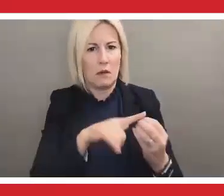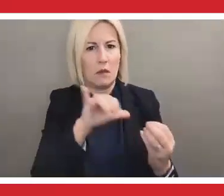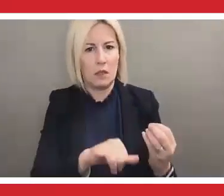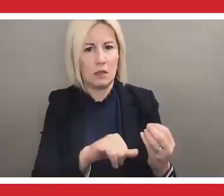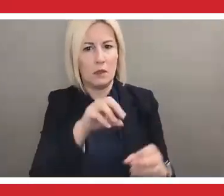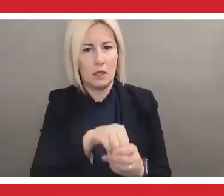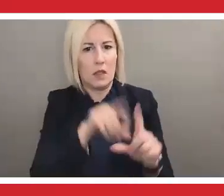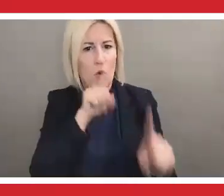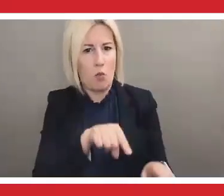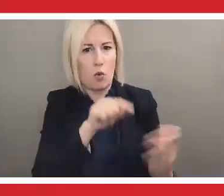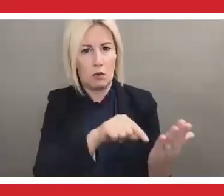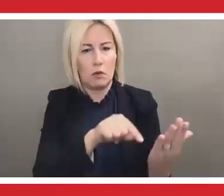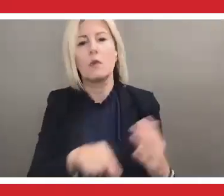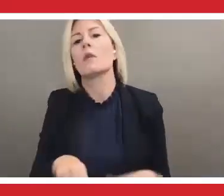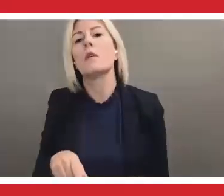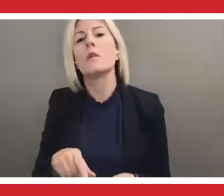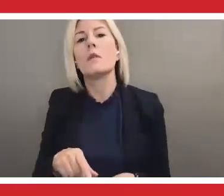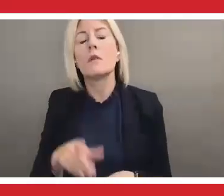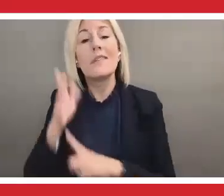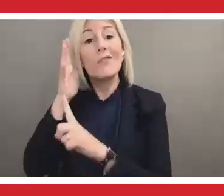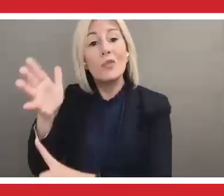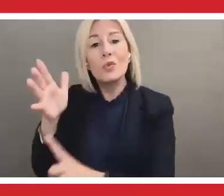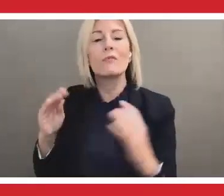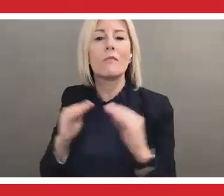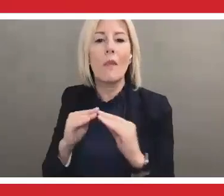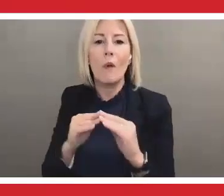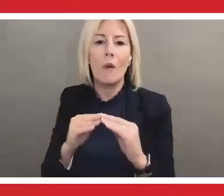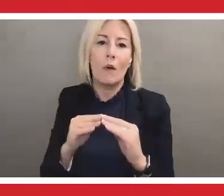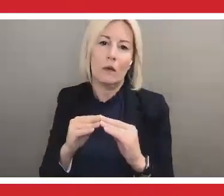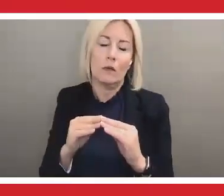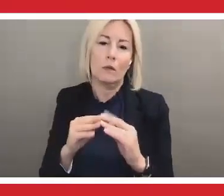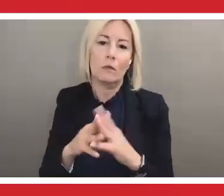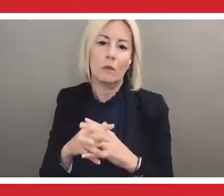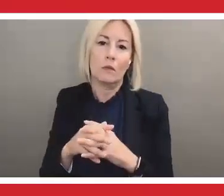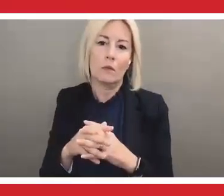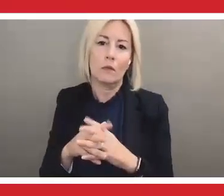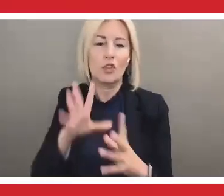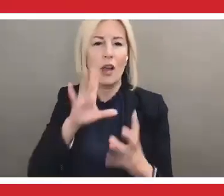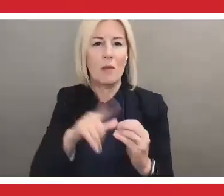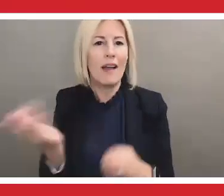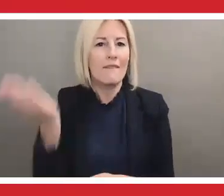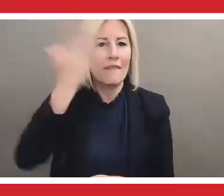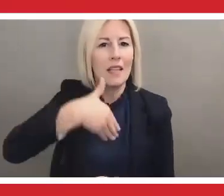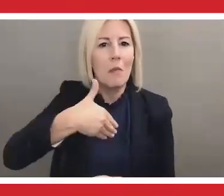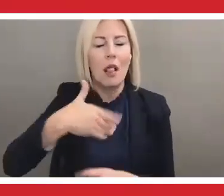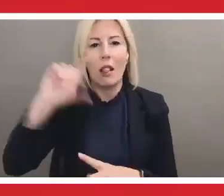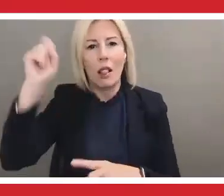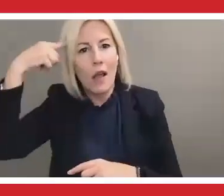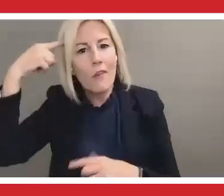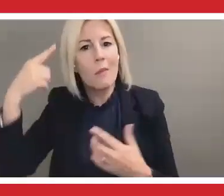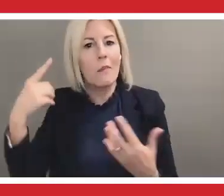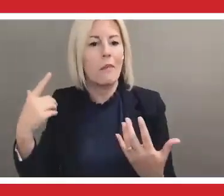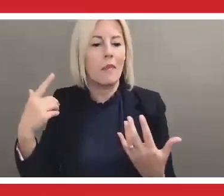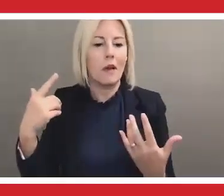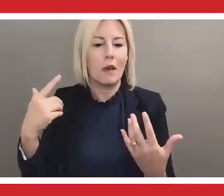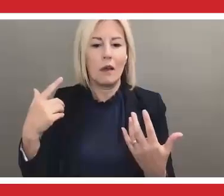report, is more in the direction Nele also said about invisible government, about the seamless